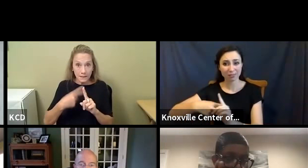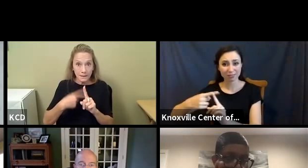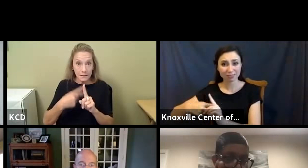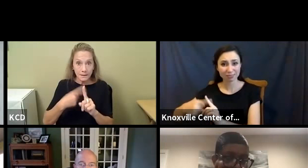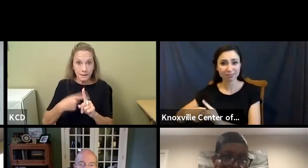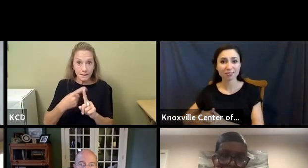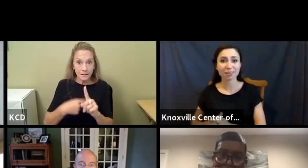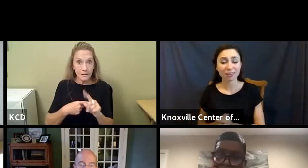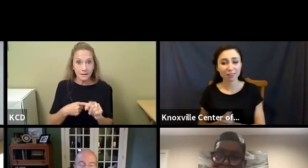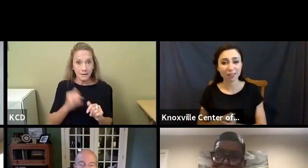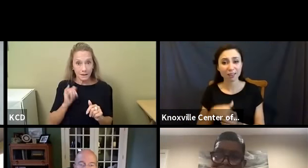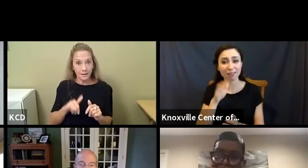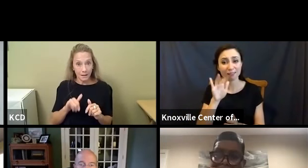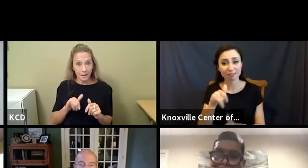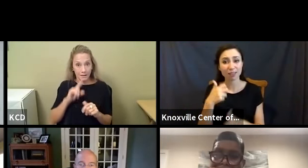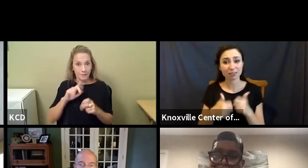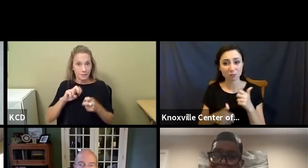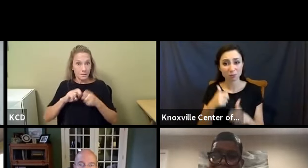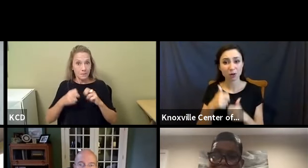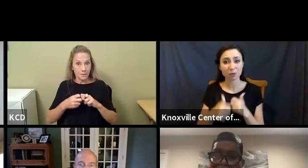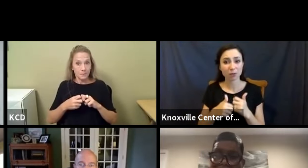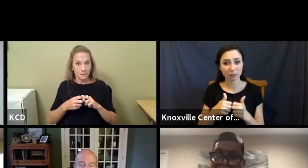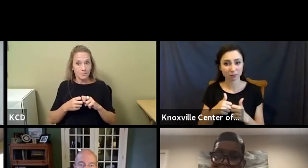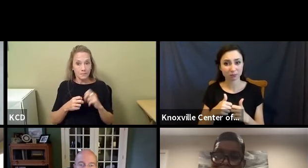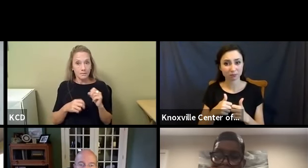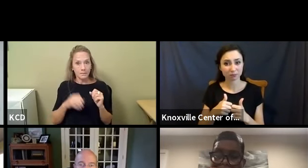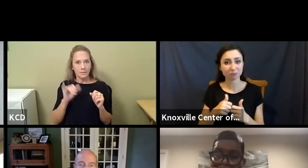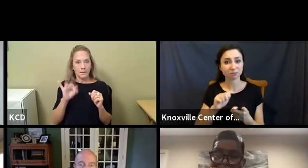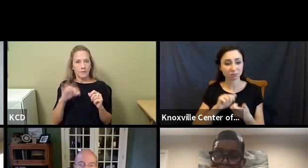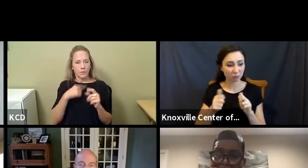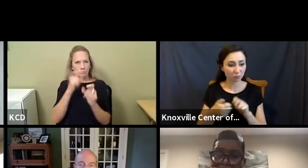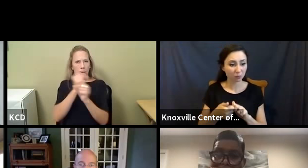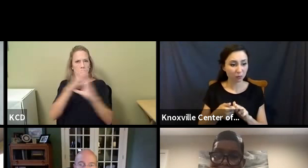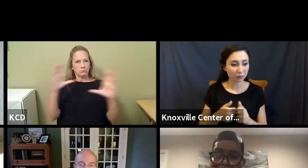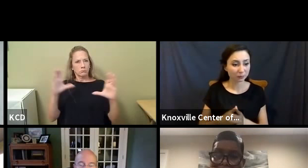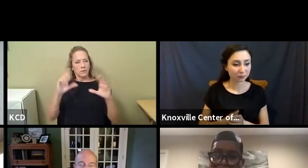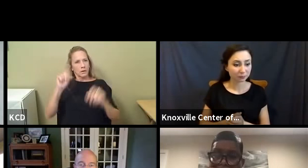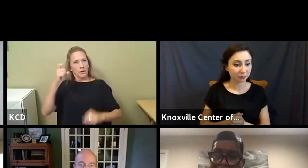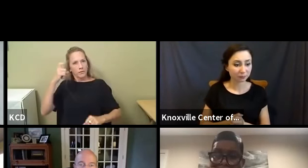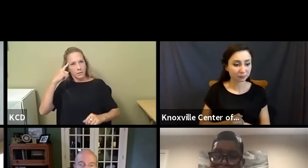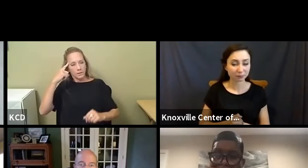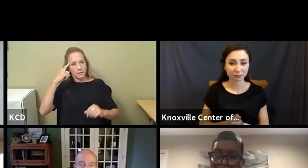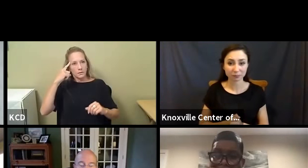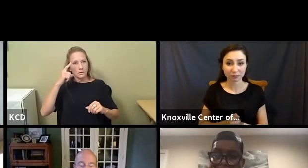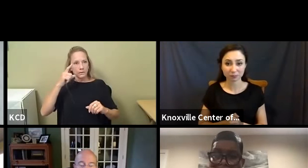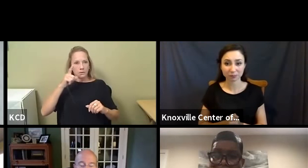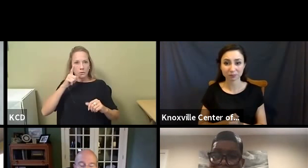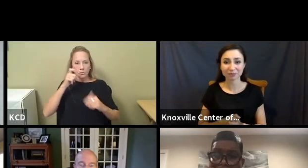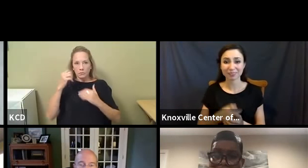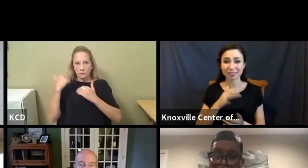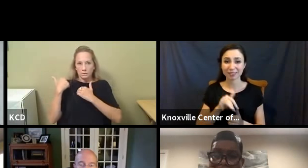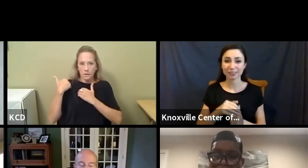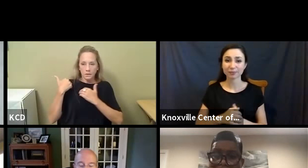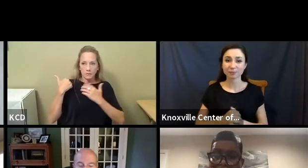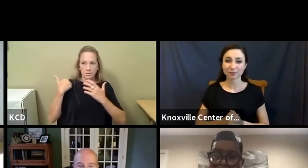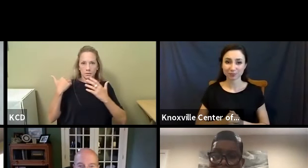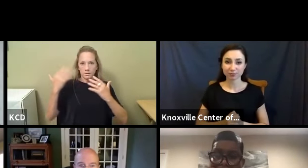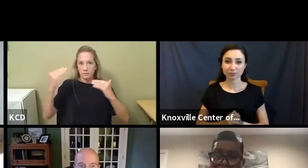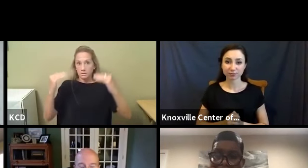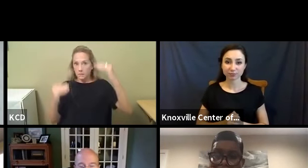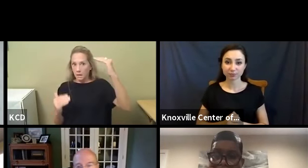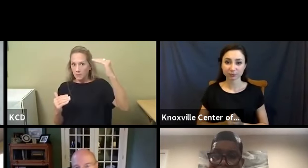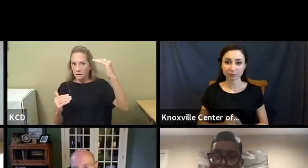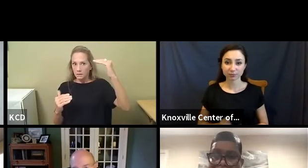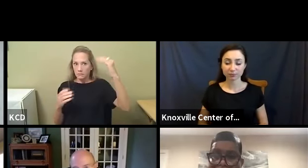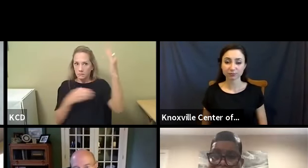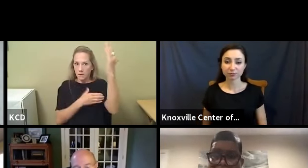That's a real problem when we're thinking about our system of government, checks and balances, and all those sort of things that I